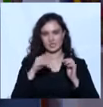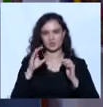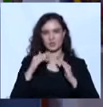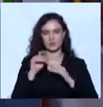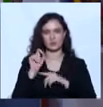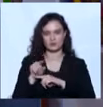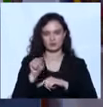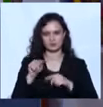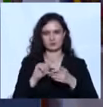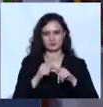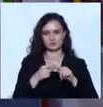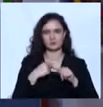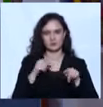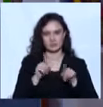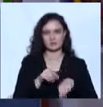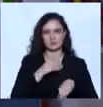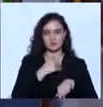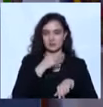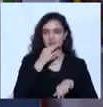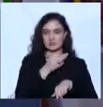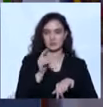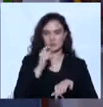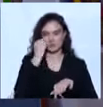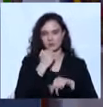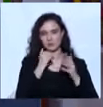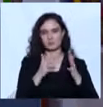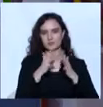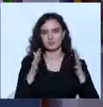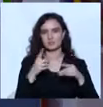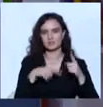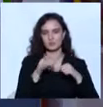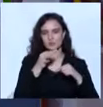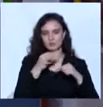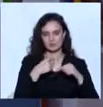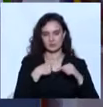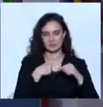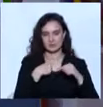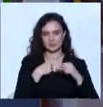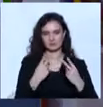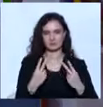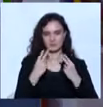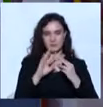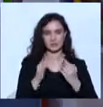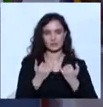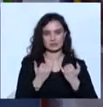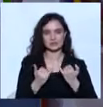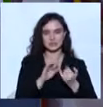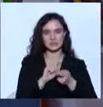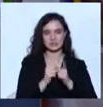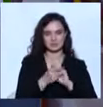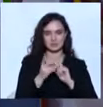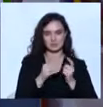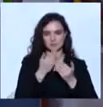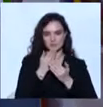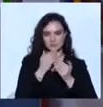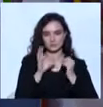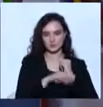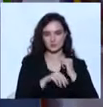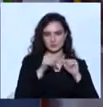englishbookeducation.co.uk/homework. And we also just want to say thank you so much for joining us, not only today, but these last few